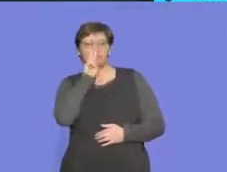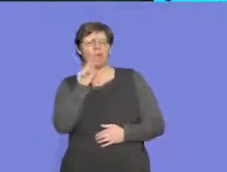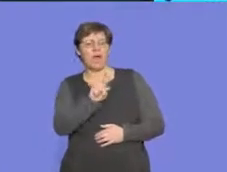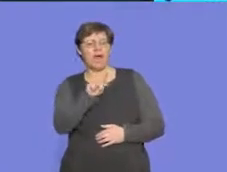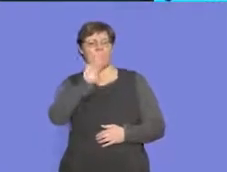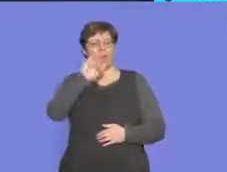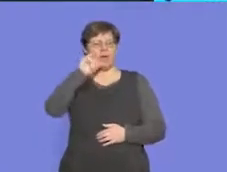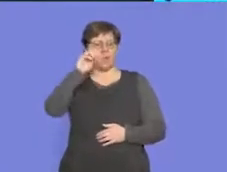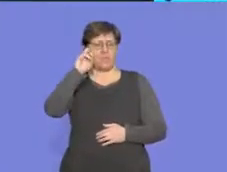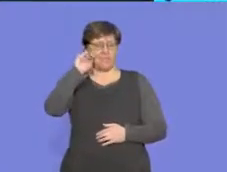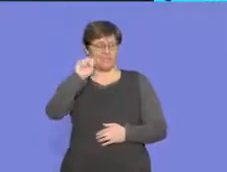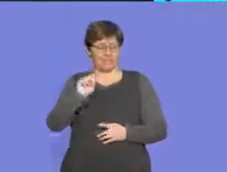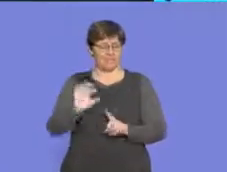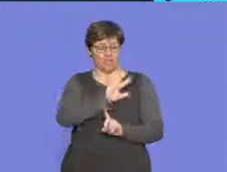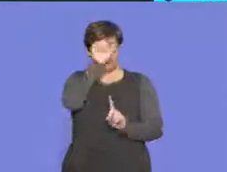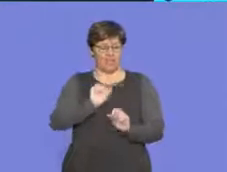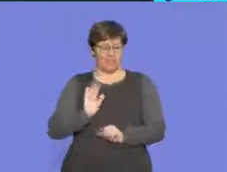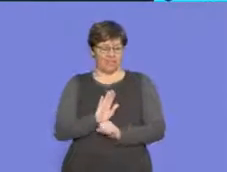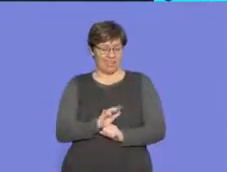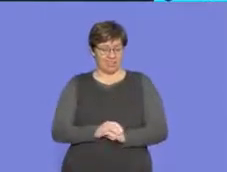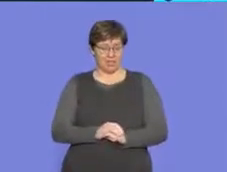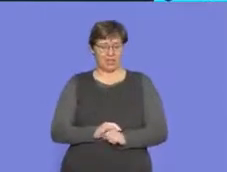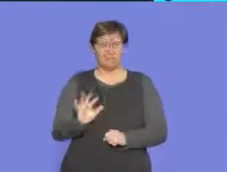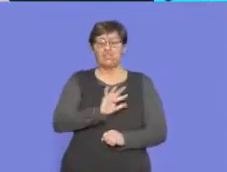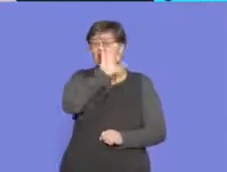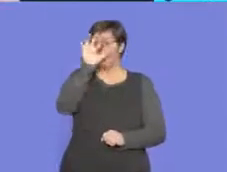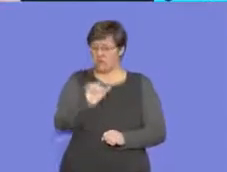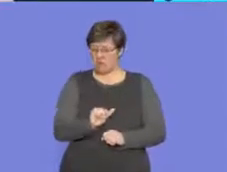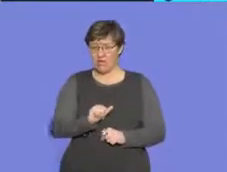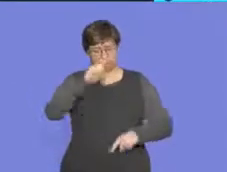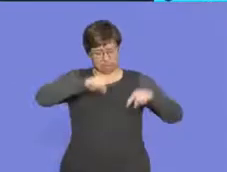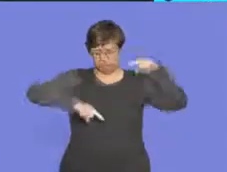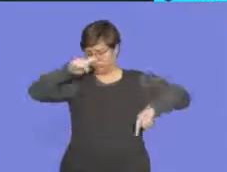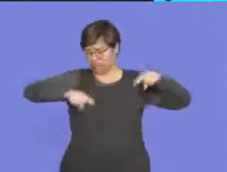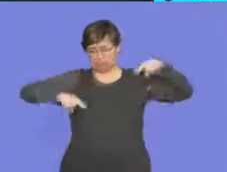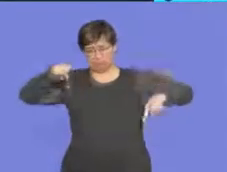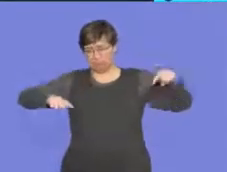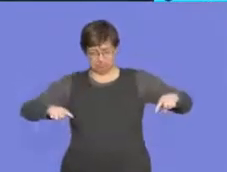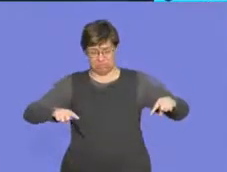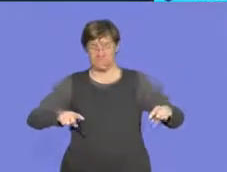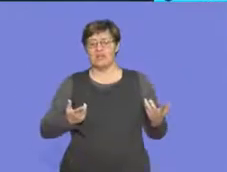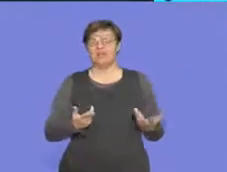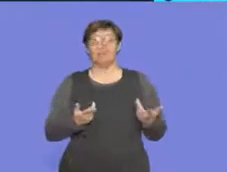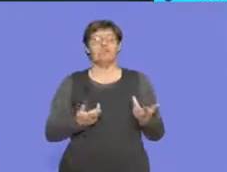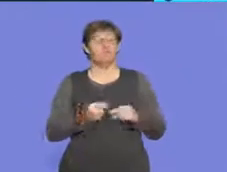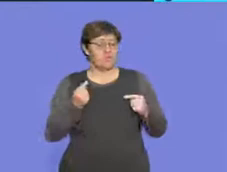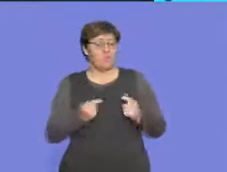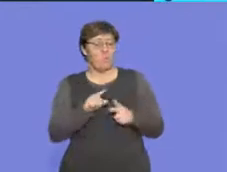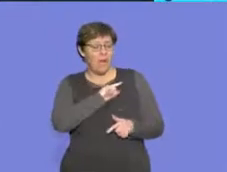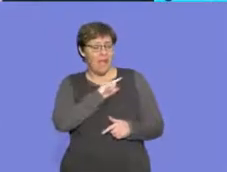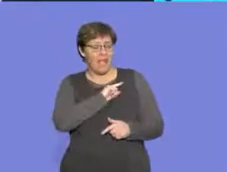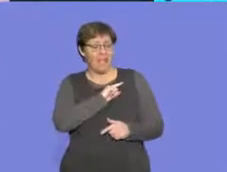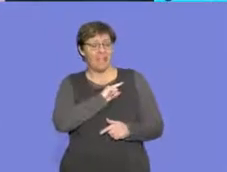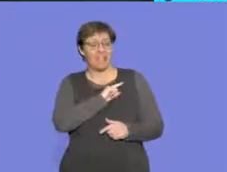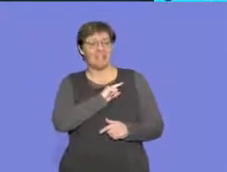Africa. Now guys, it's important that we recognize that South Africa has a rich biodiversity, and that stems from the vastness of